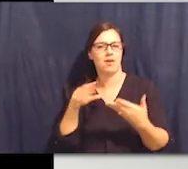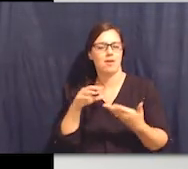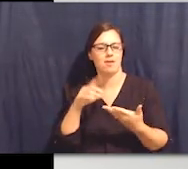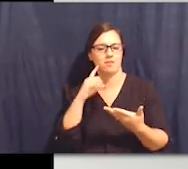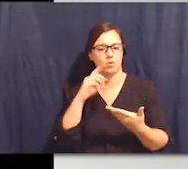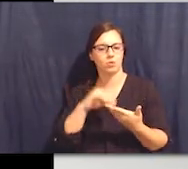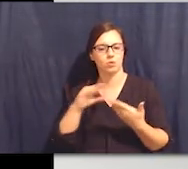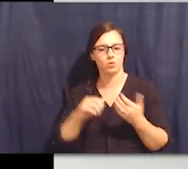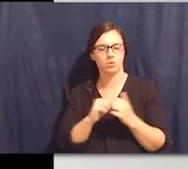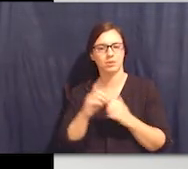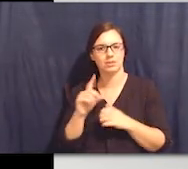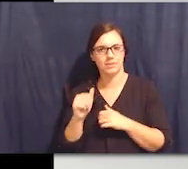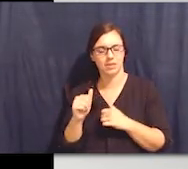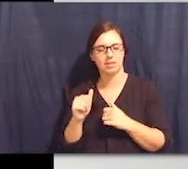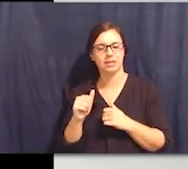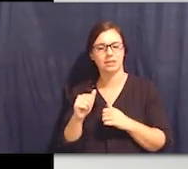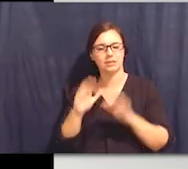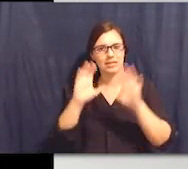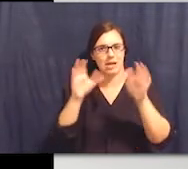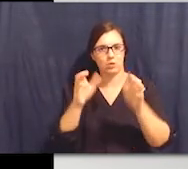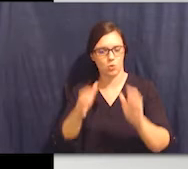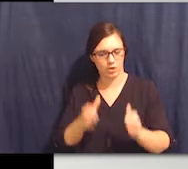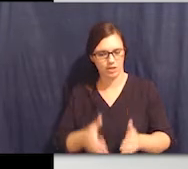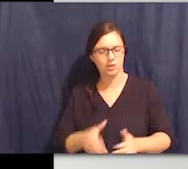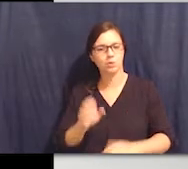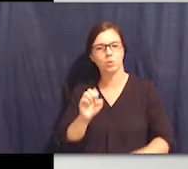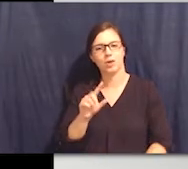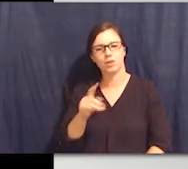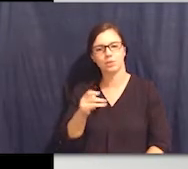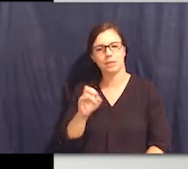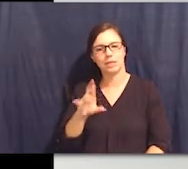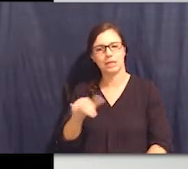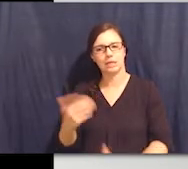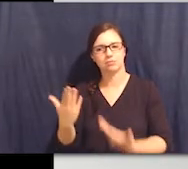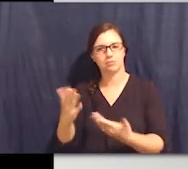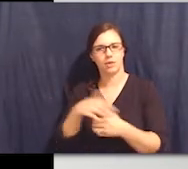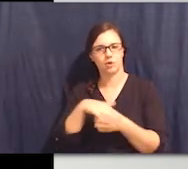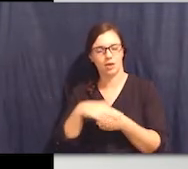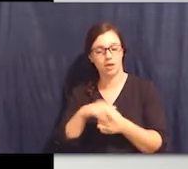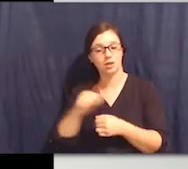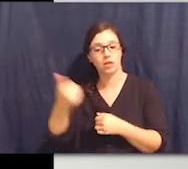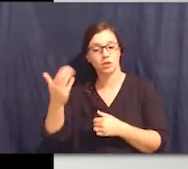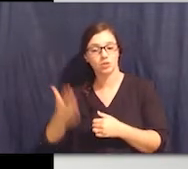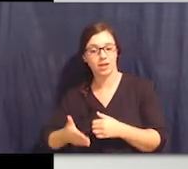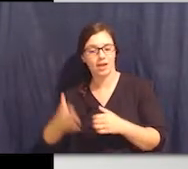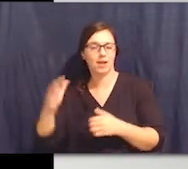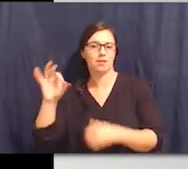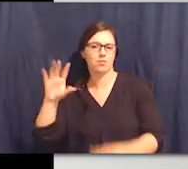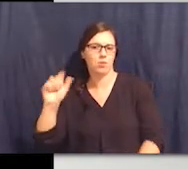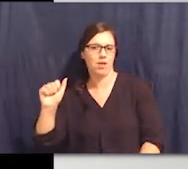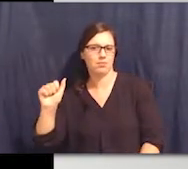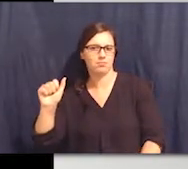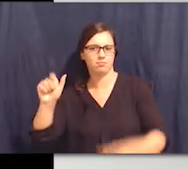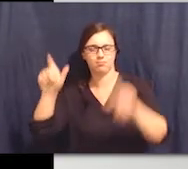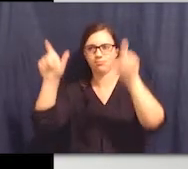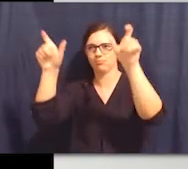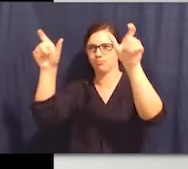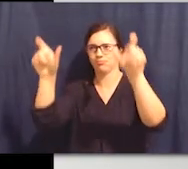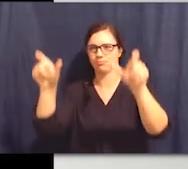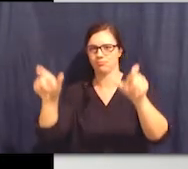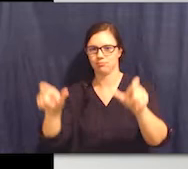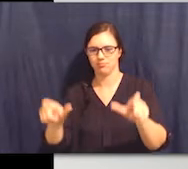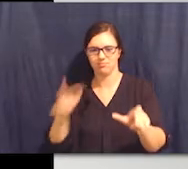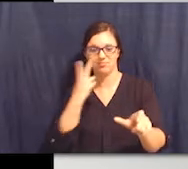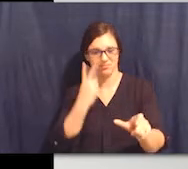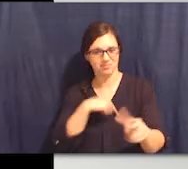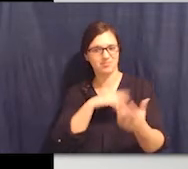students with disabilities by category or by eligibility area. And then the other side is Florida. And so you can see we